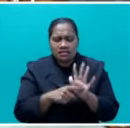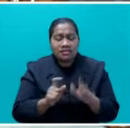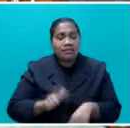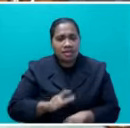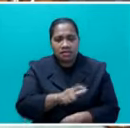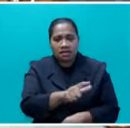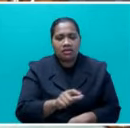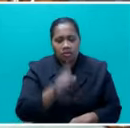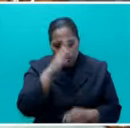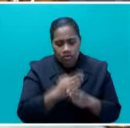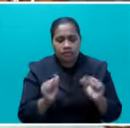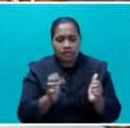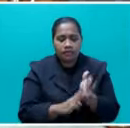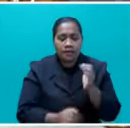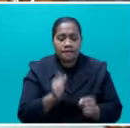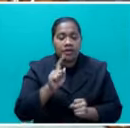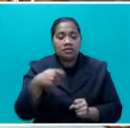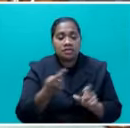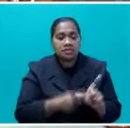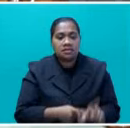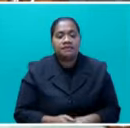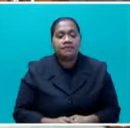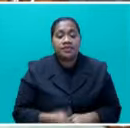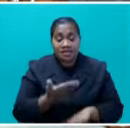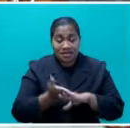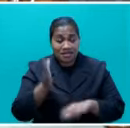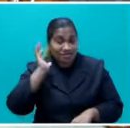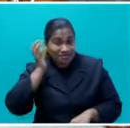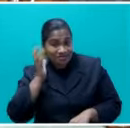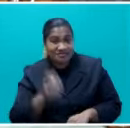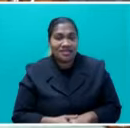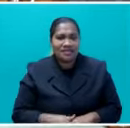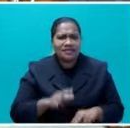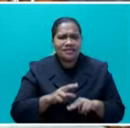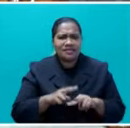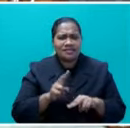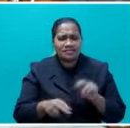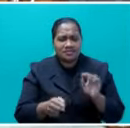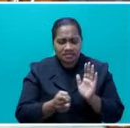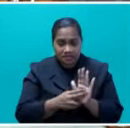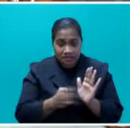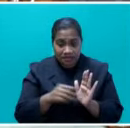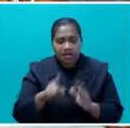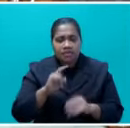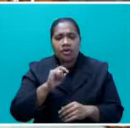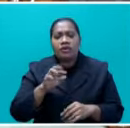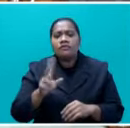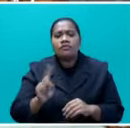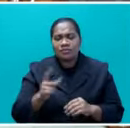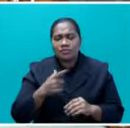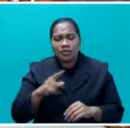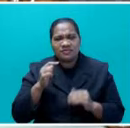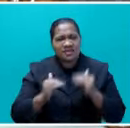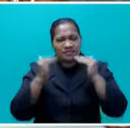year. The deployment of new FM radio transmission sites will result in much improved and deeper coverage. This is due to the advanced technologies